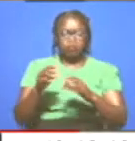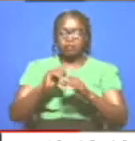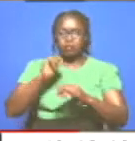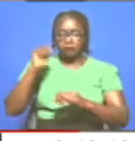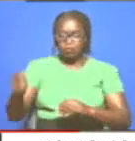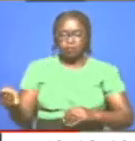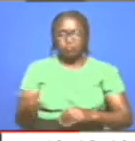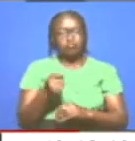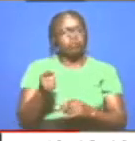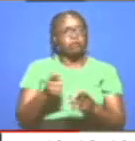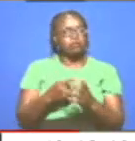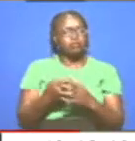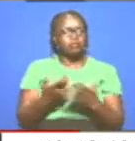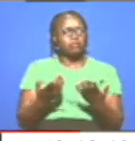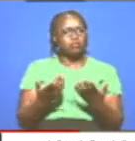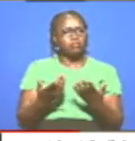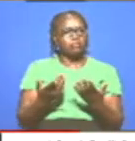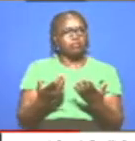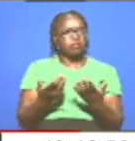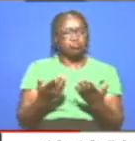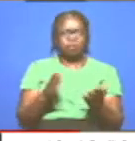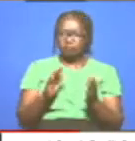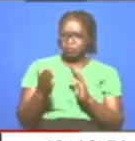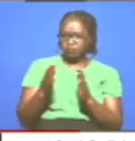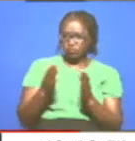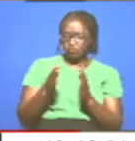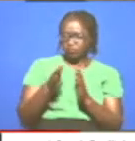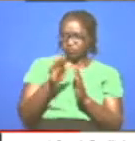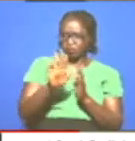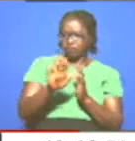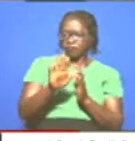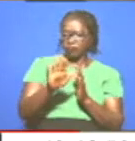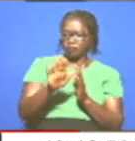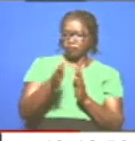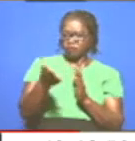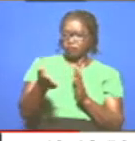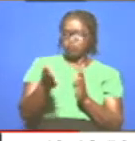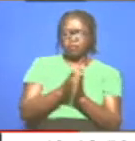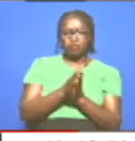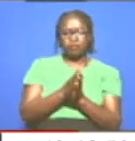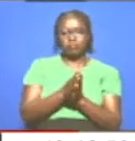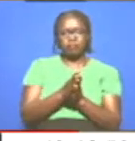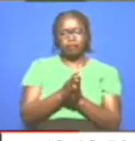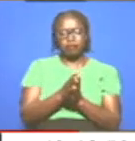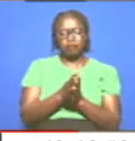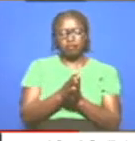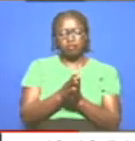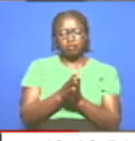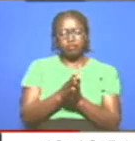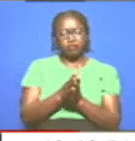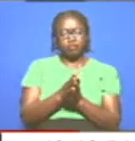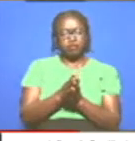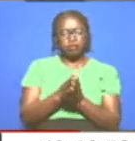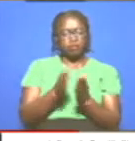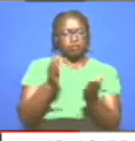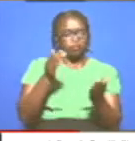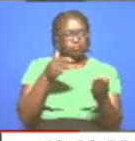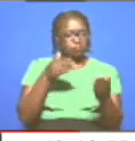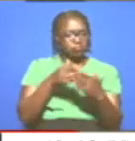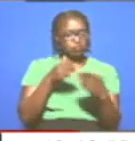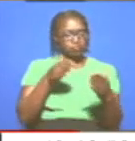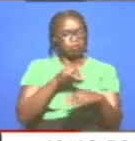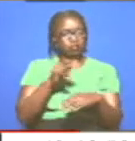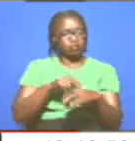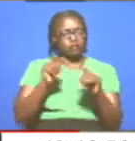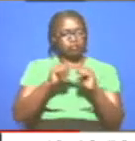an elite league in between you being there and you getting a call up to the national team. Tell us how